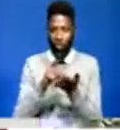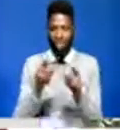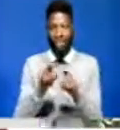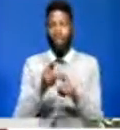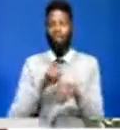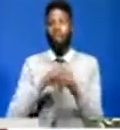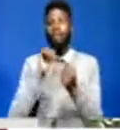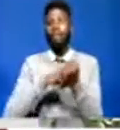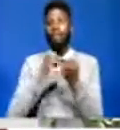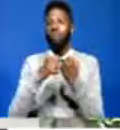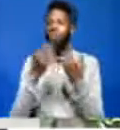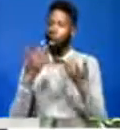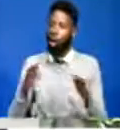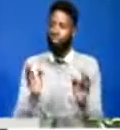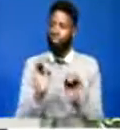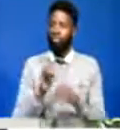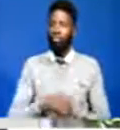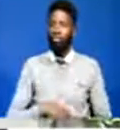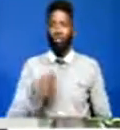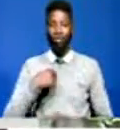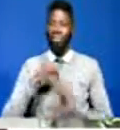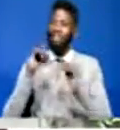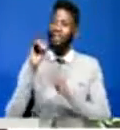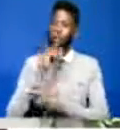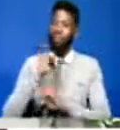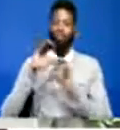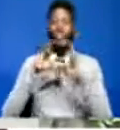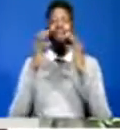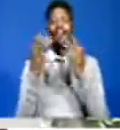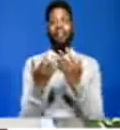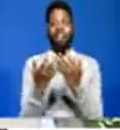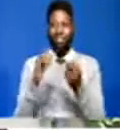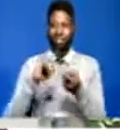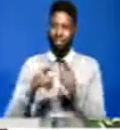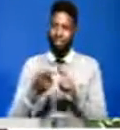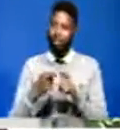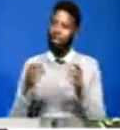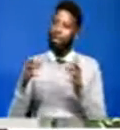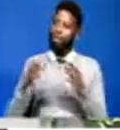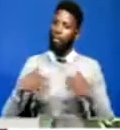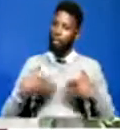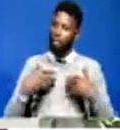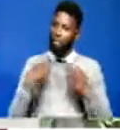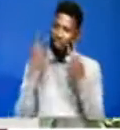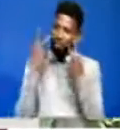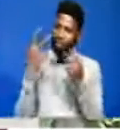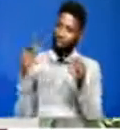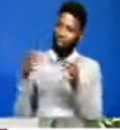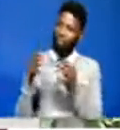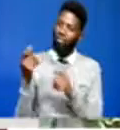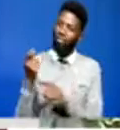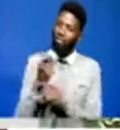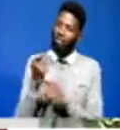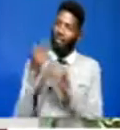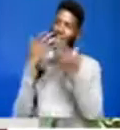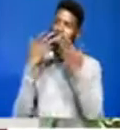already trained those farmers on global gap standards. So the company is happy that it's finding a group that is already trained, aware